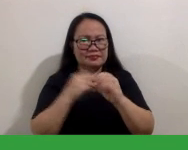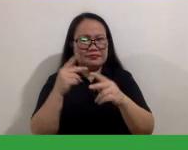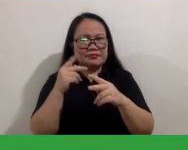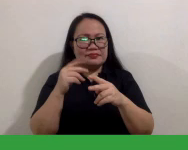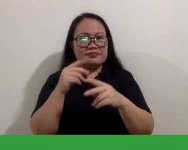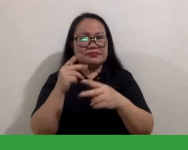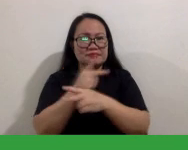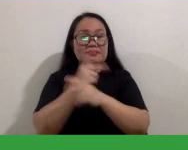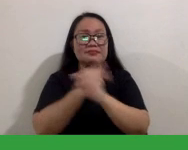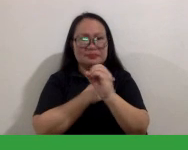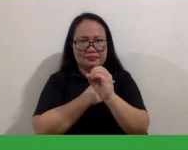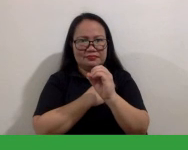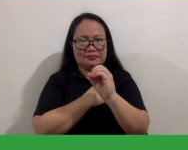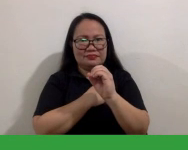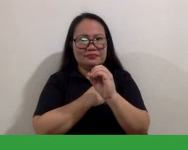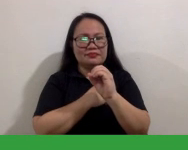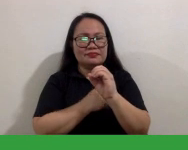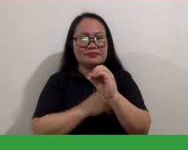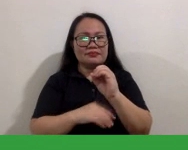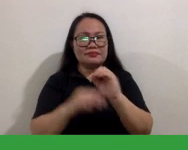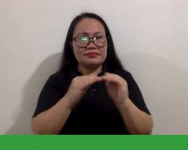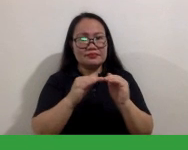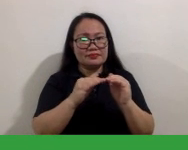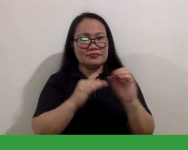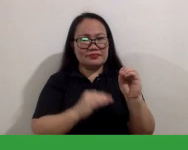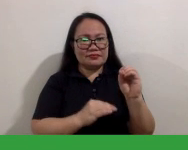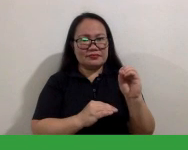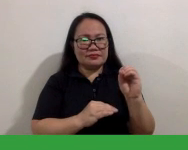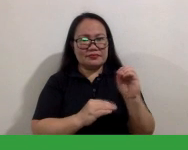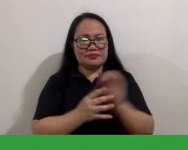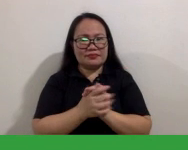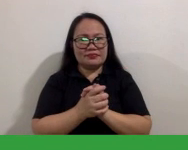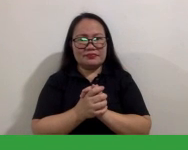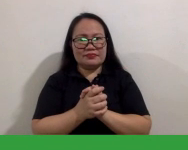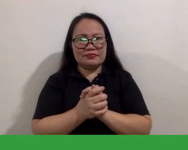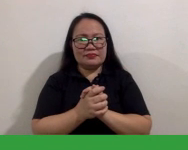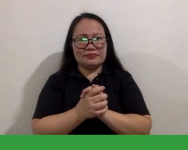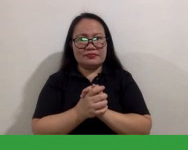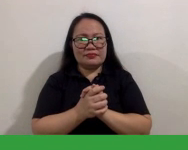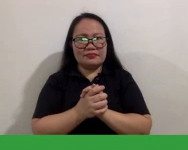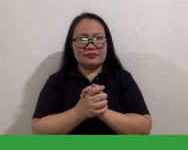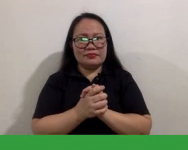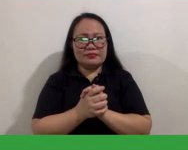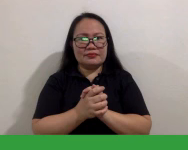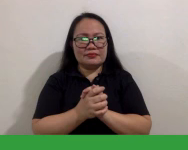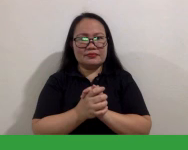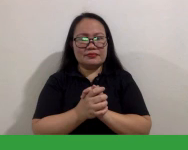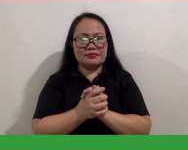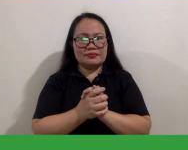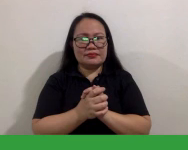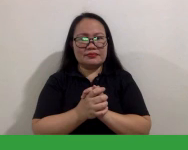very easy. So, we will just have negative 4 times 0 is equal to 0.